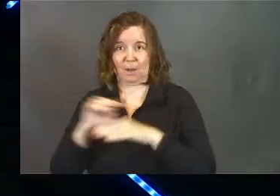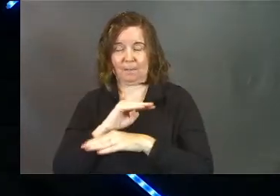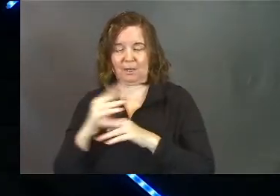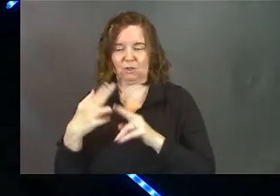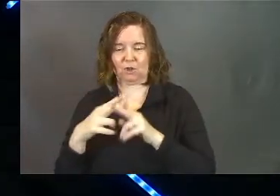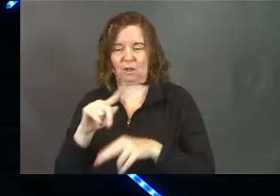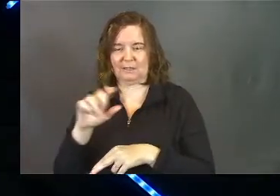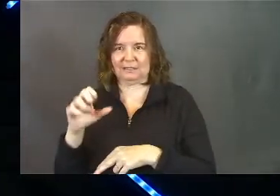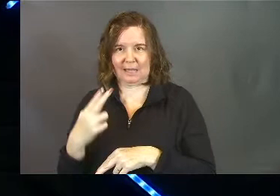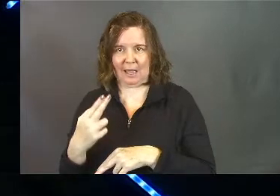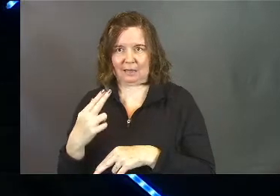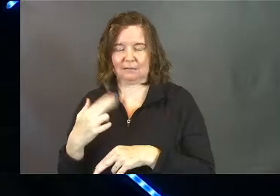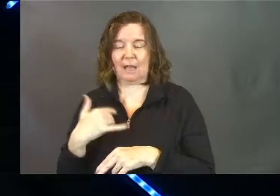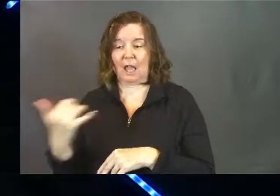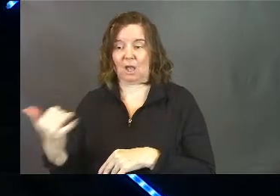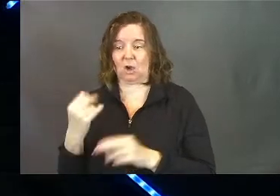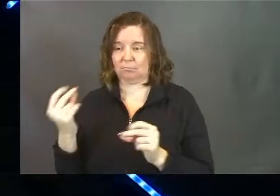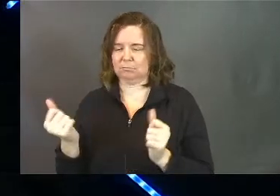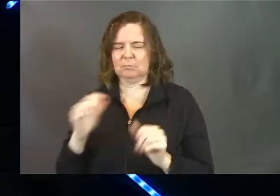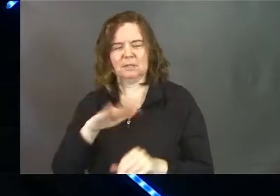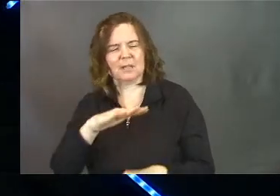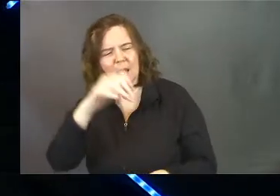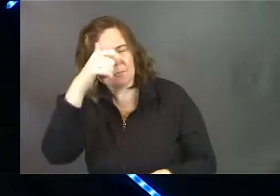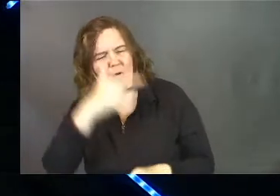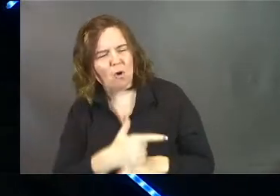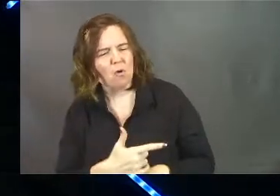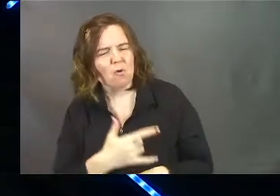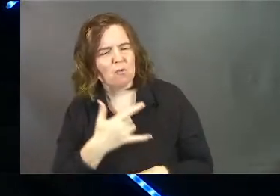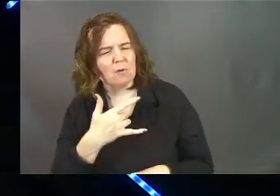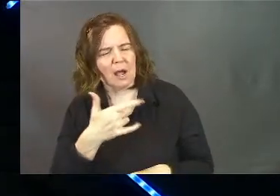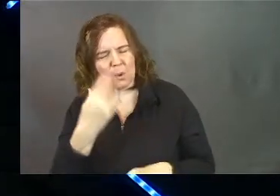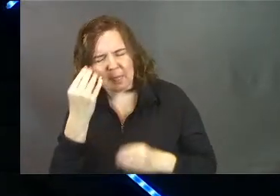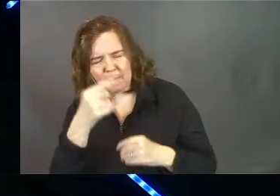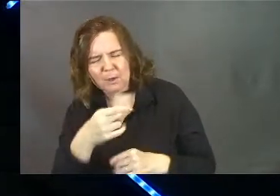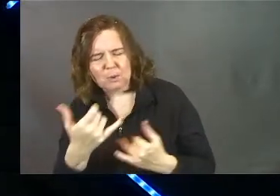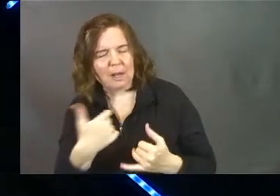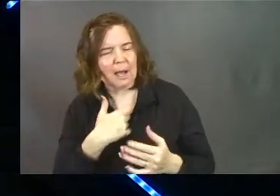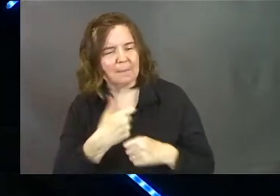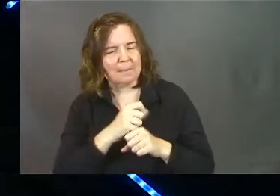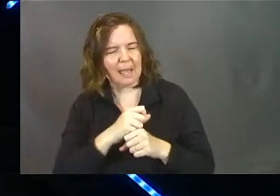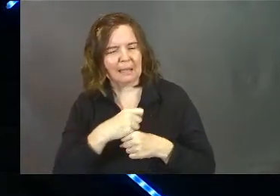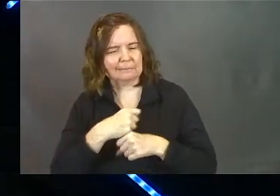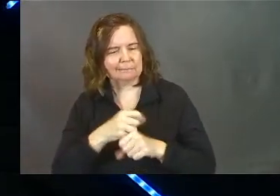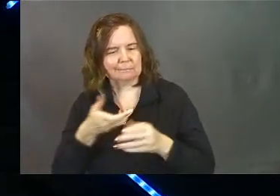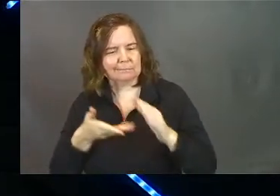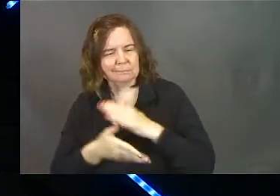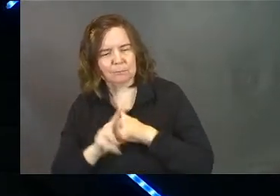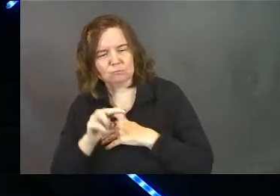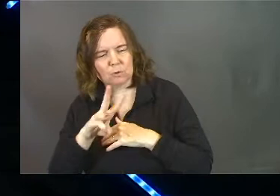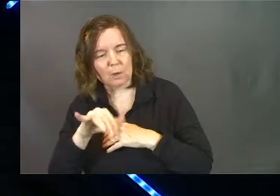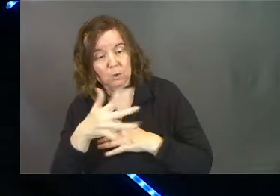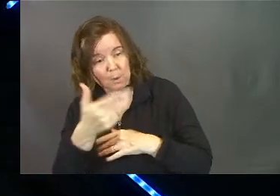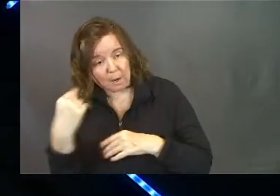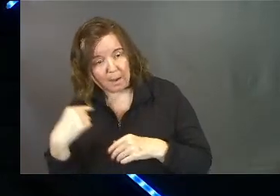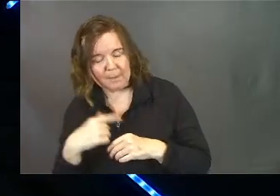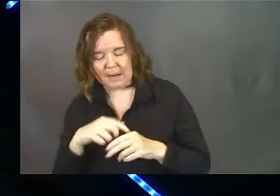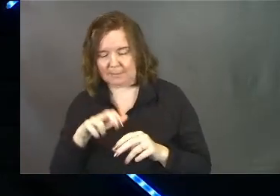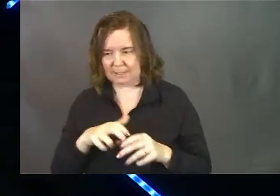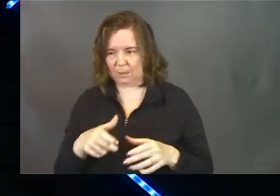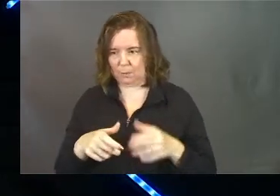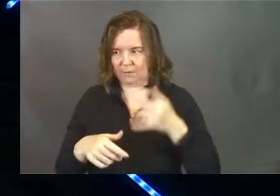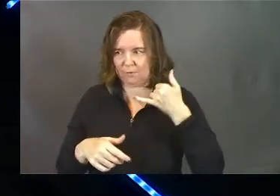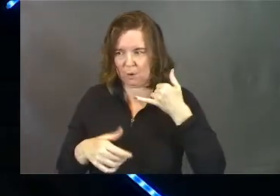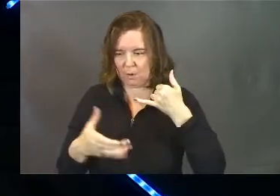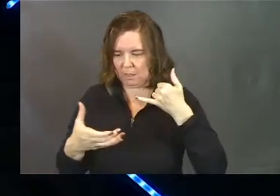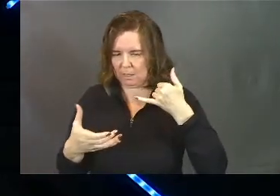my phone number. And he called me right then. He said, "Hey, bro, I was thinking about you just now. I'm making some brownies at my house. You want to come over?" And I'm sitting there with my